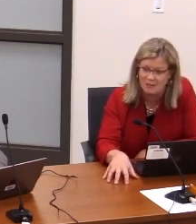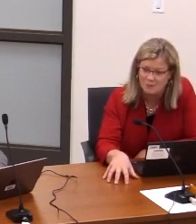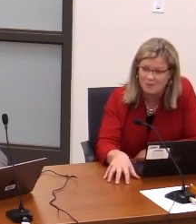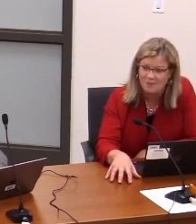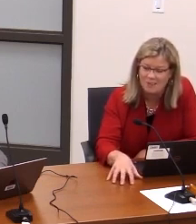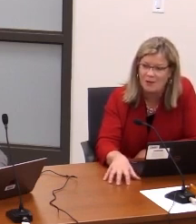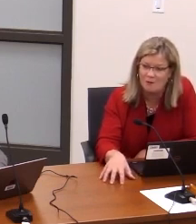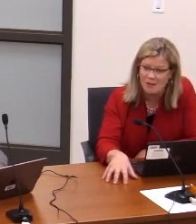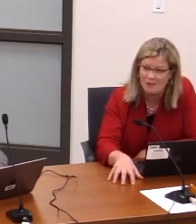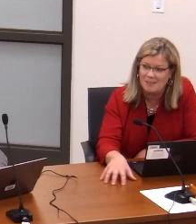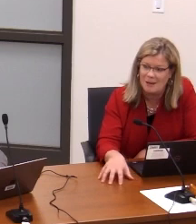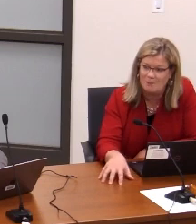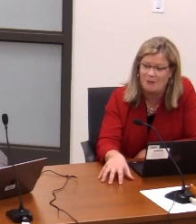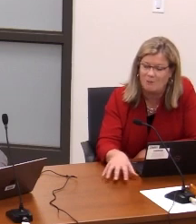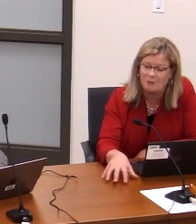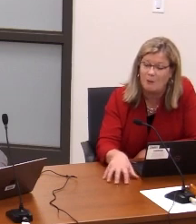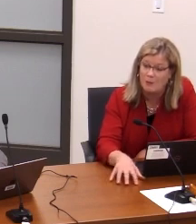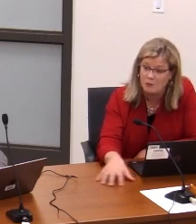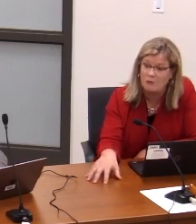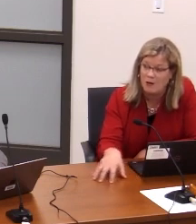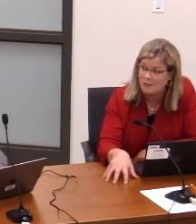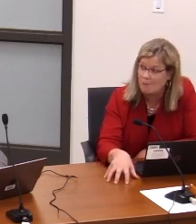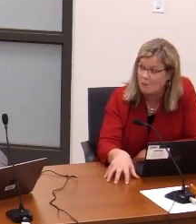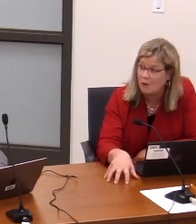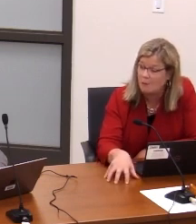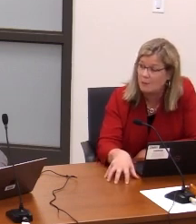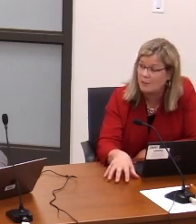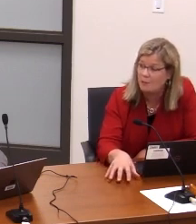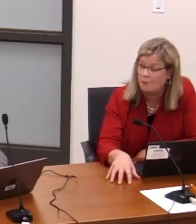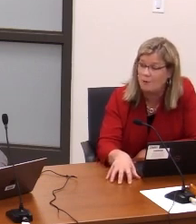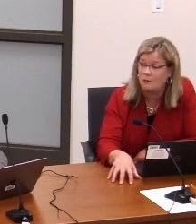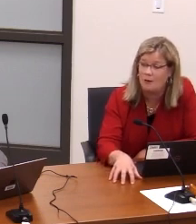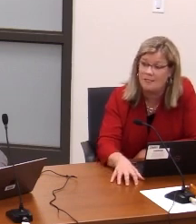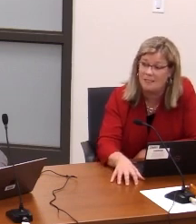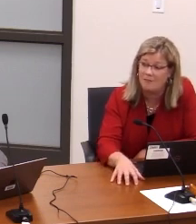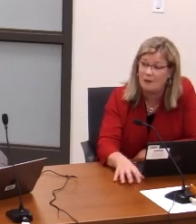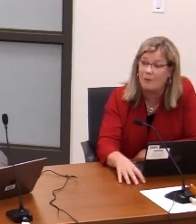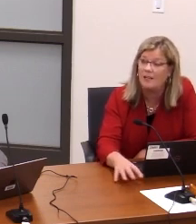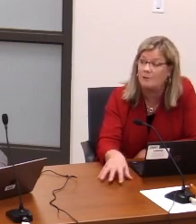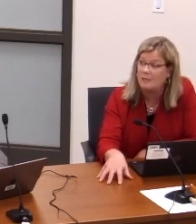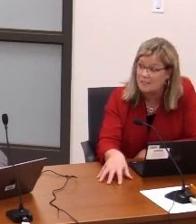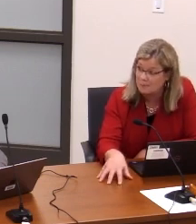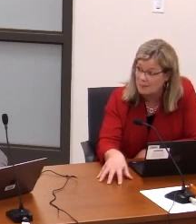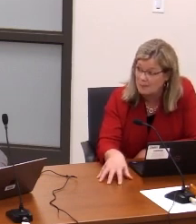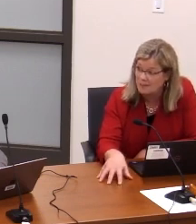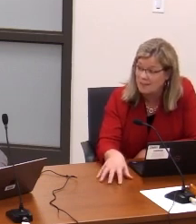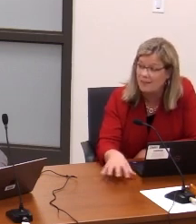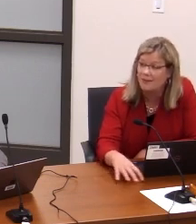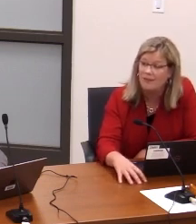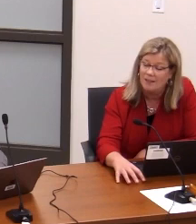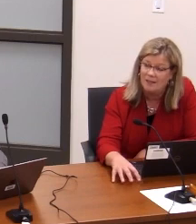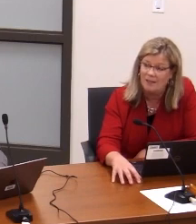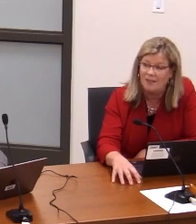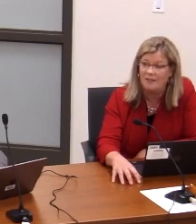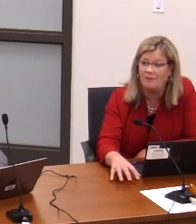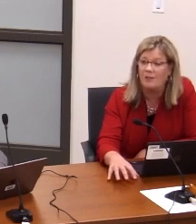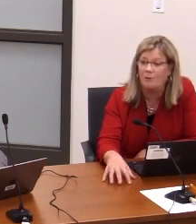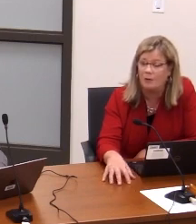almost a full-time, year-round type, not full-time, but year-round type work, because we're always trying to identify what else needs to be on